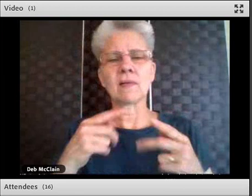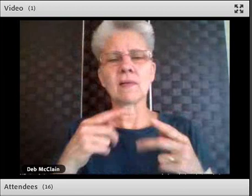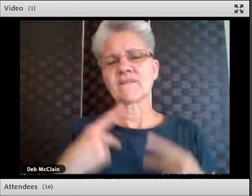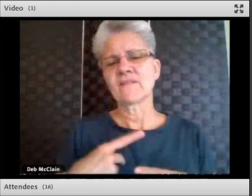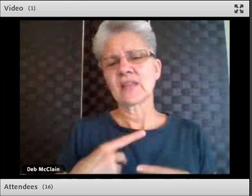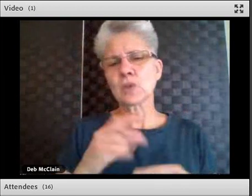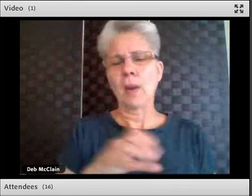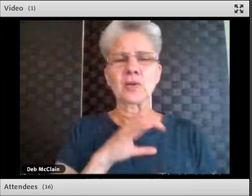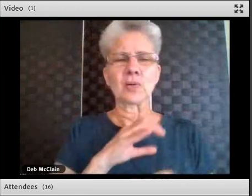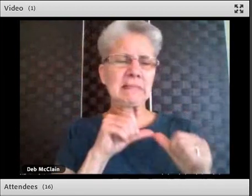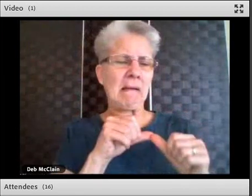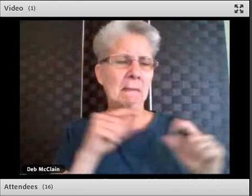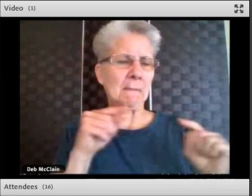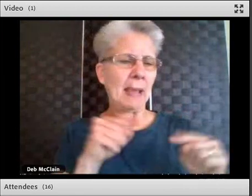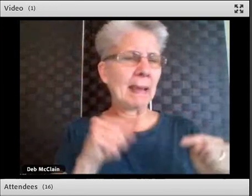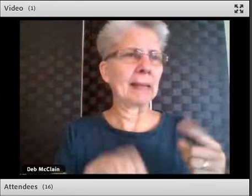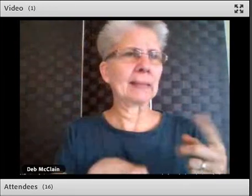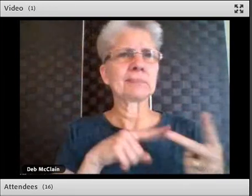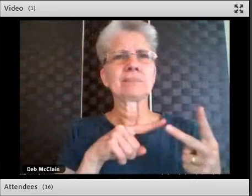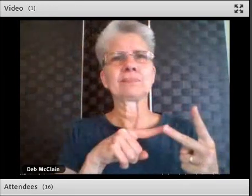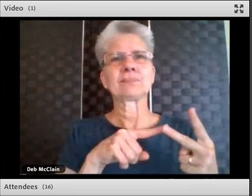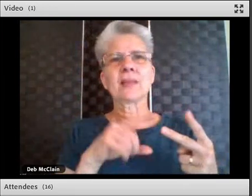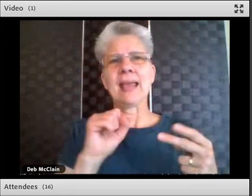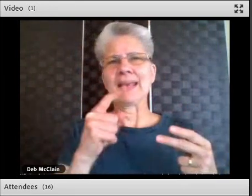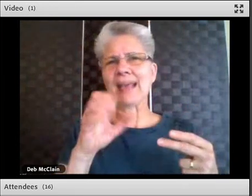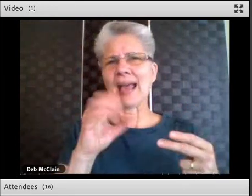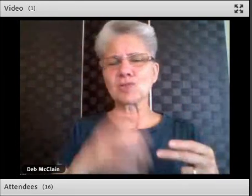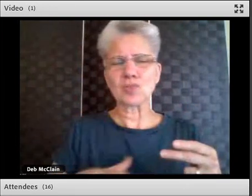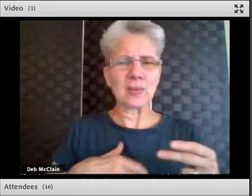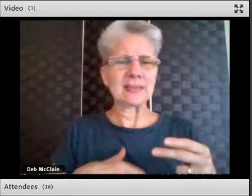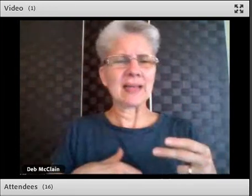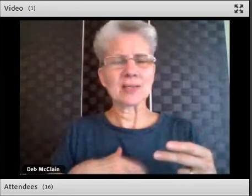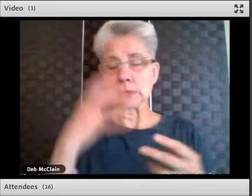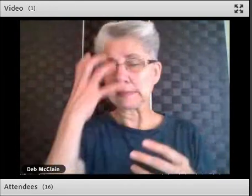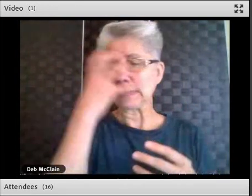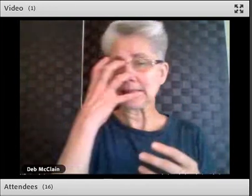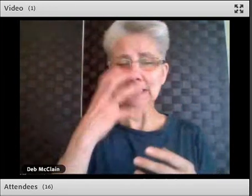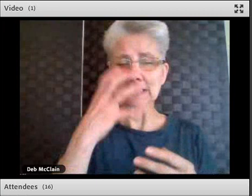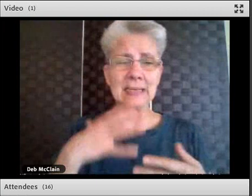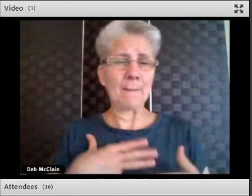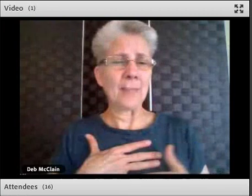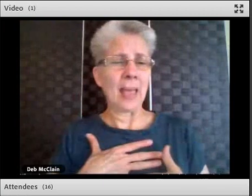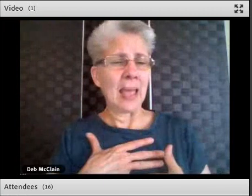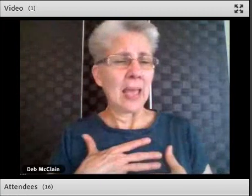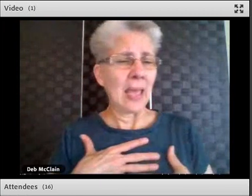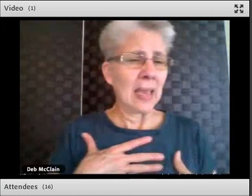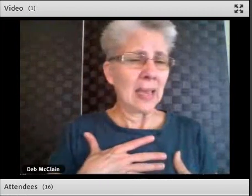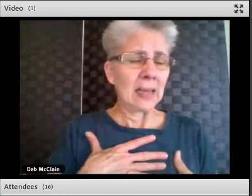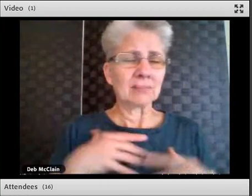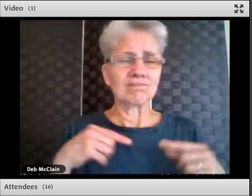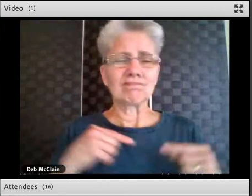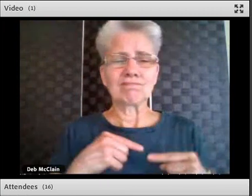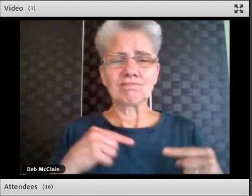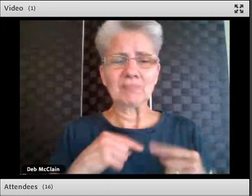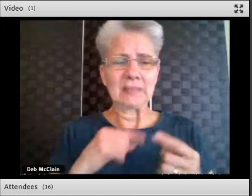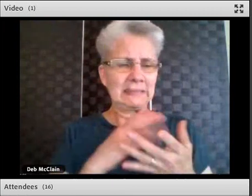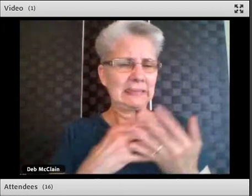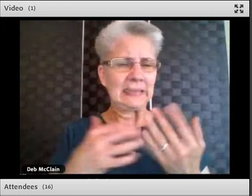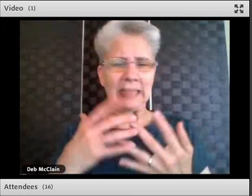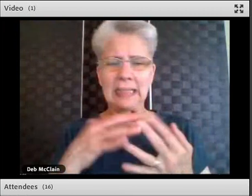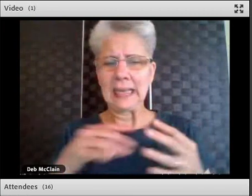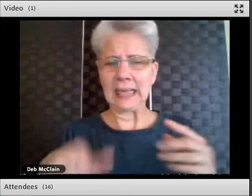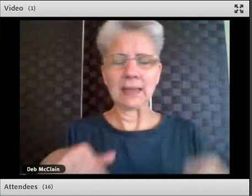fibro: chronic pain, gastrointestinal distress, dizziness, severe chest pains, tingling in hands